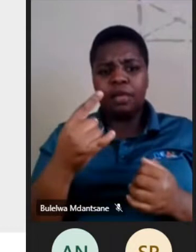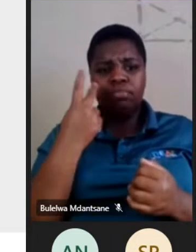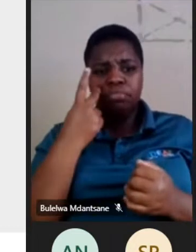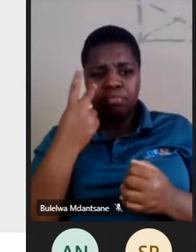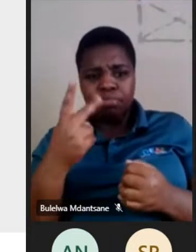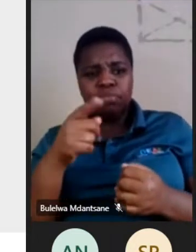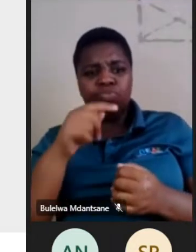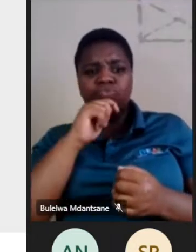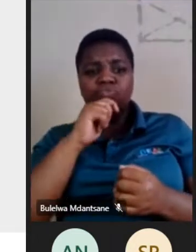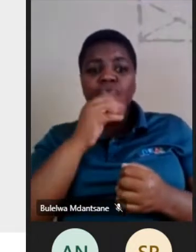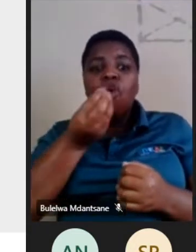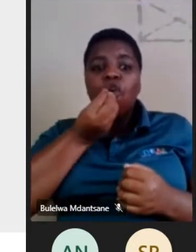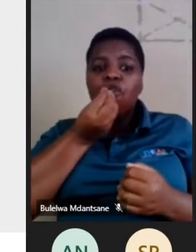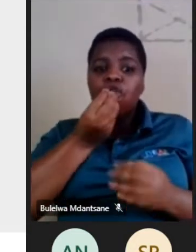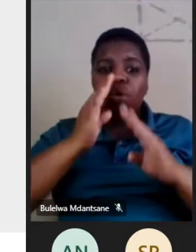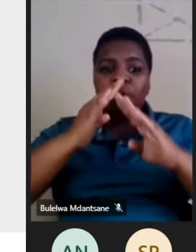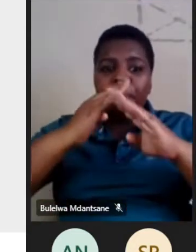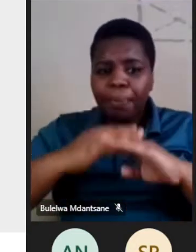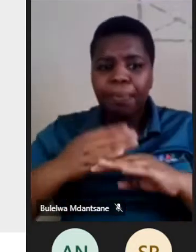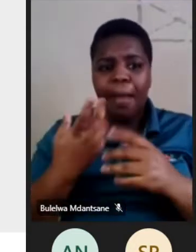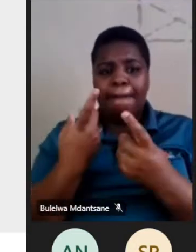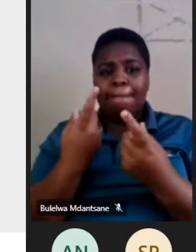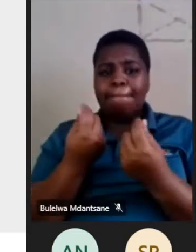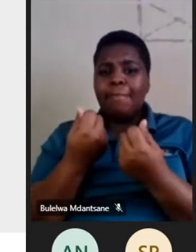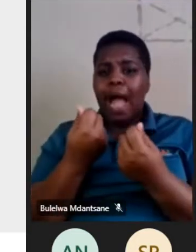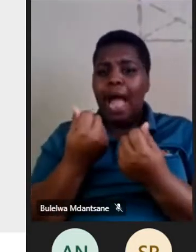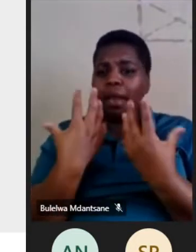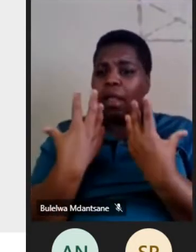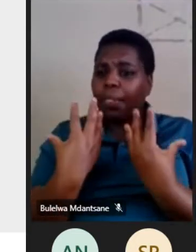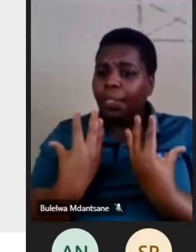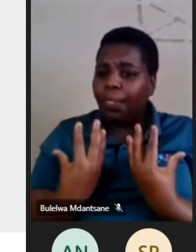women with disabilities than those without disabilities.